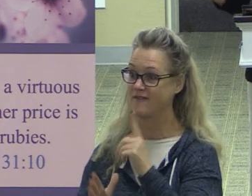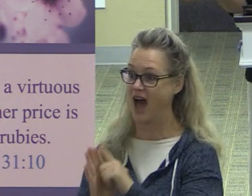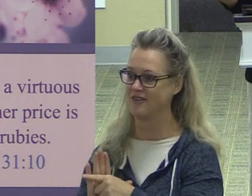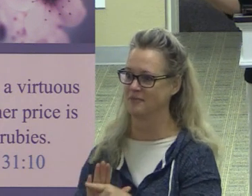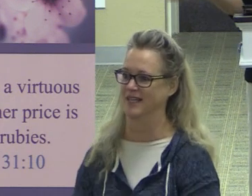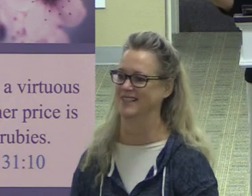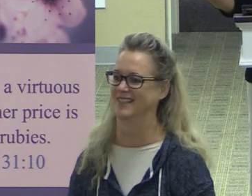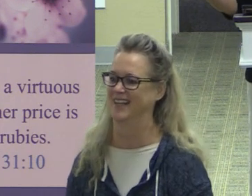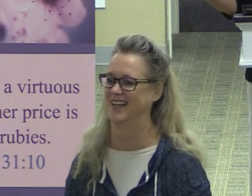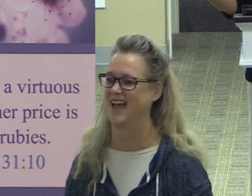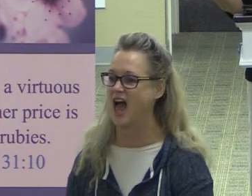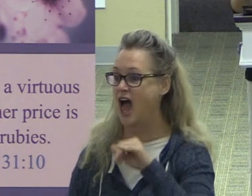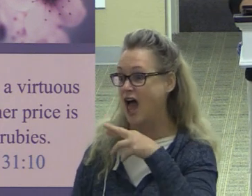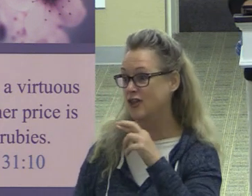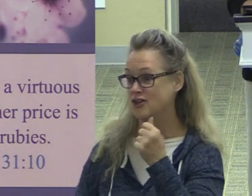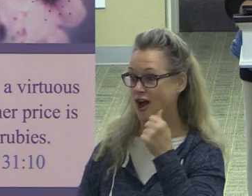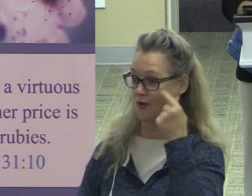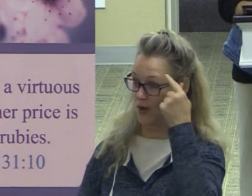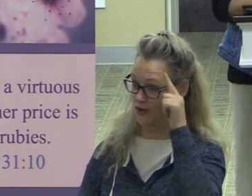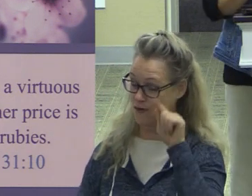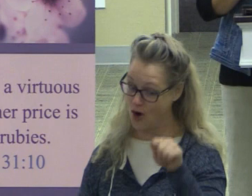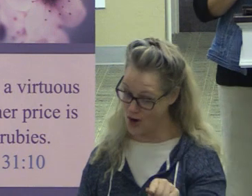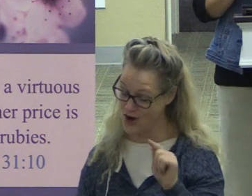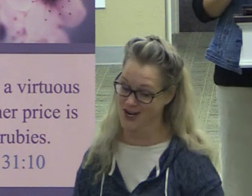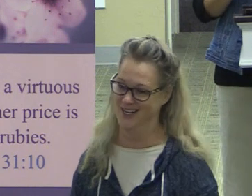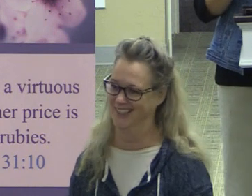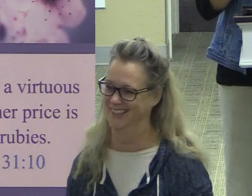And the jar was for her.